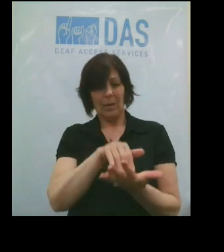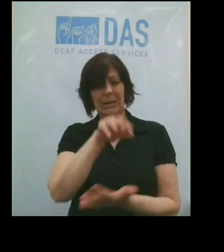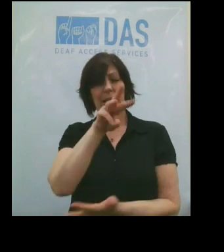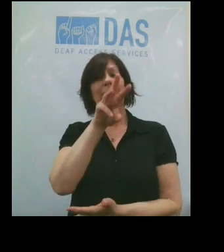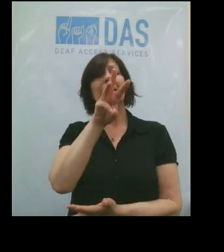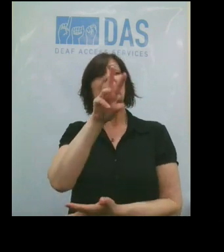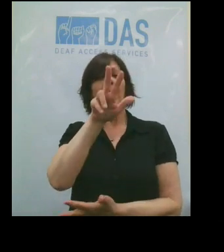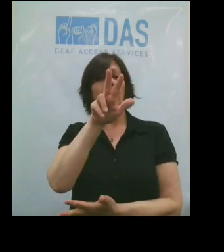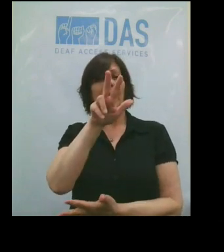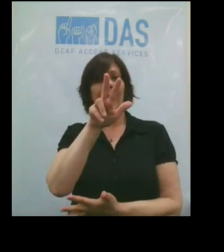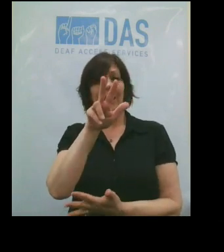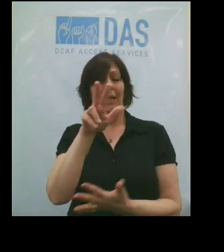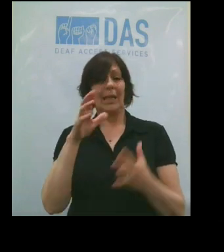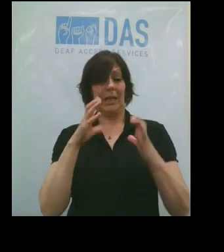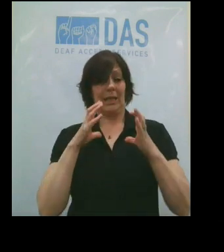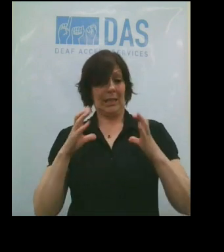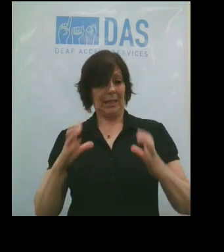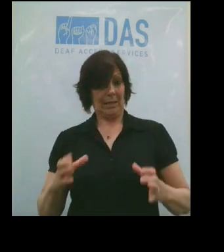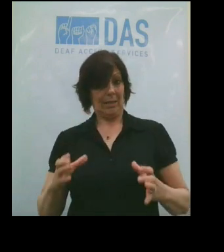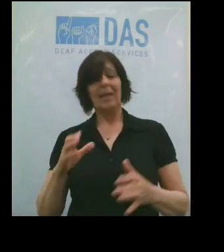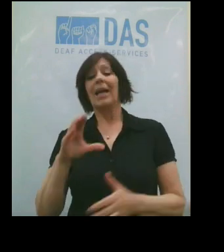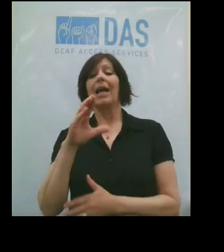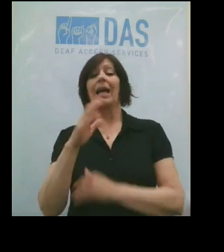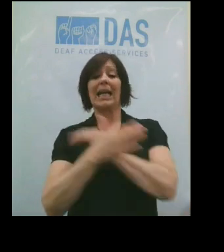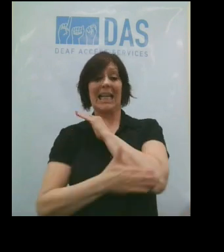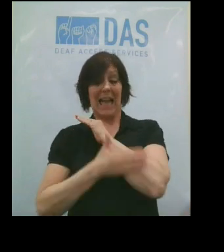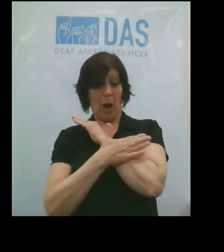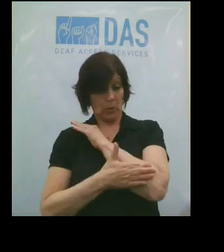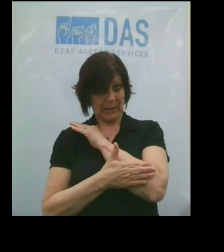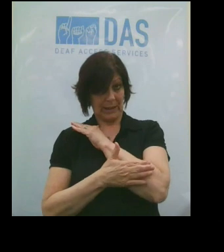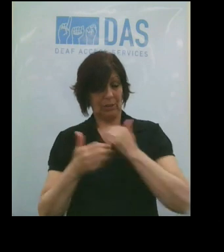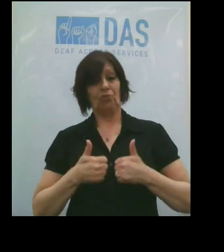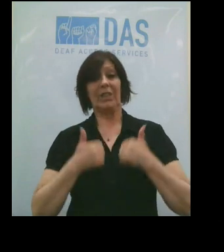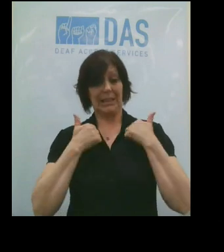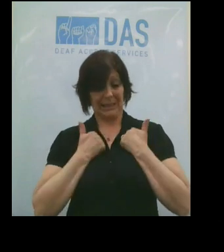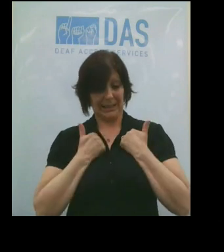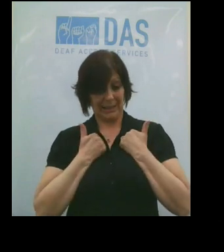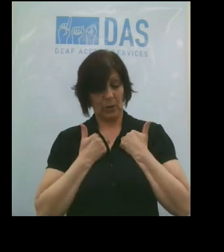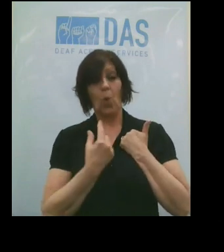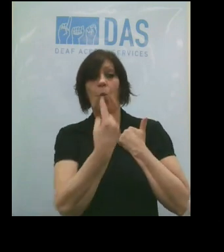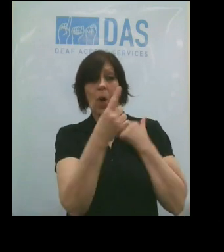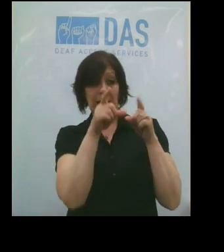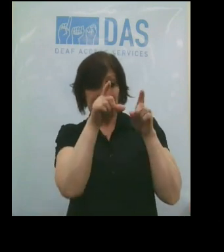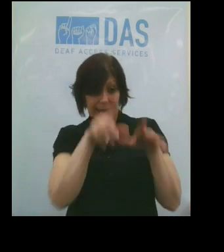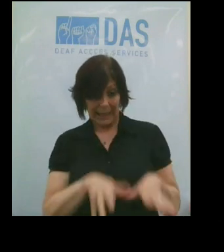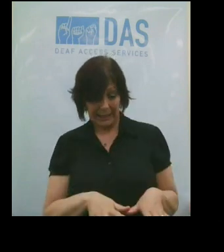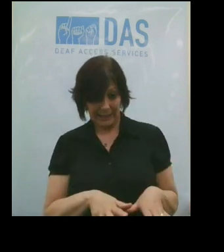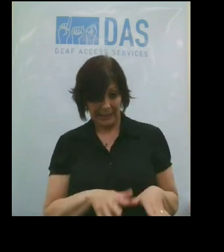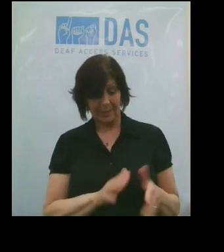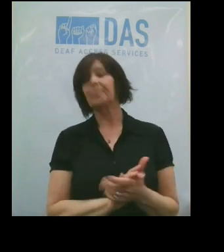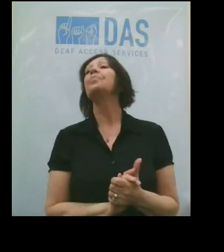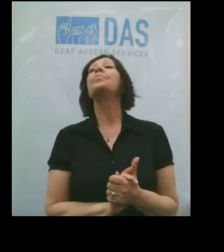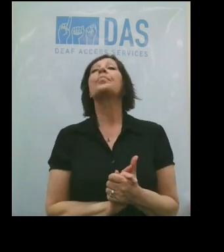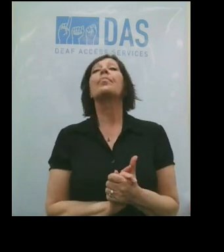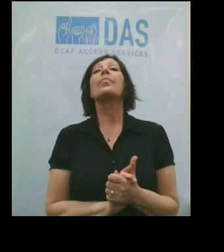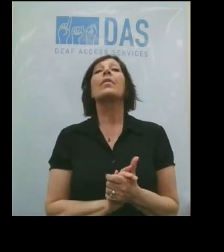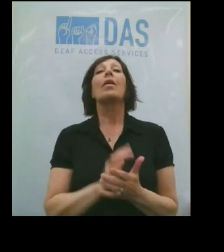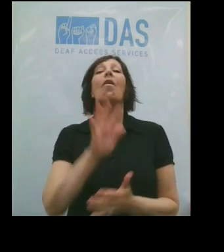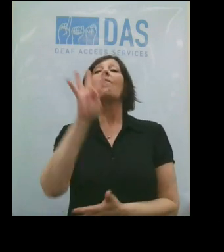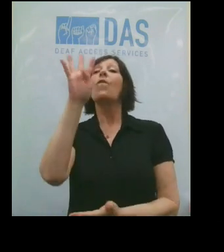28,663 Erie County residents, just one test apiece, if someone tested positive and then retested again,